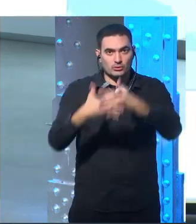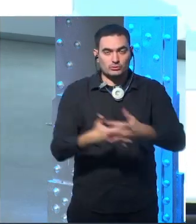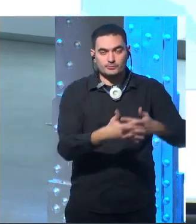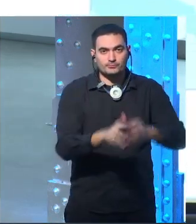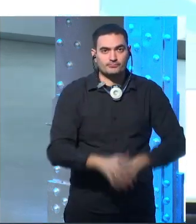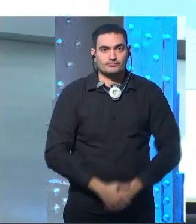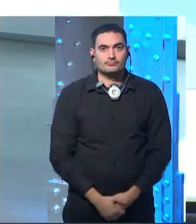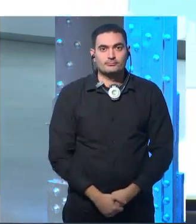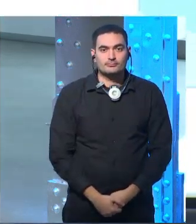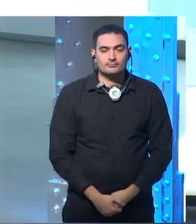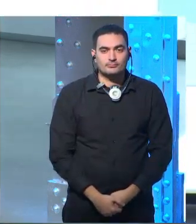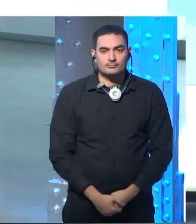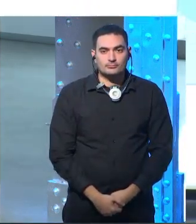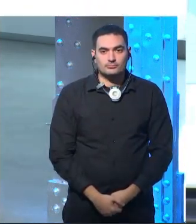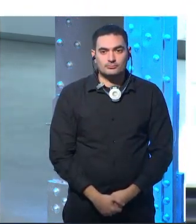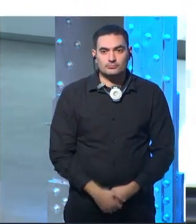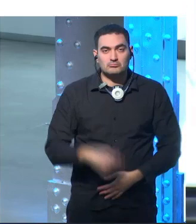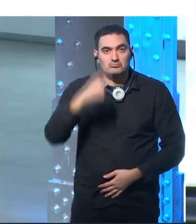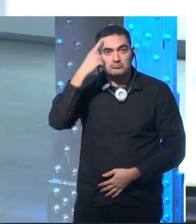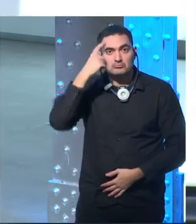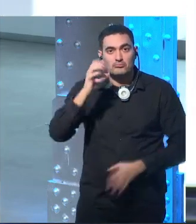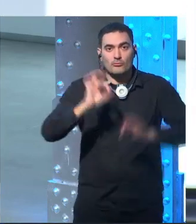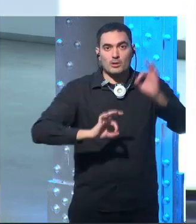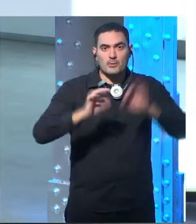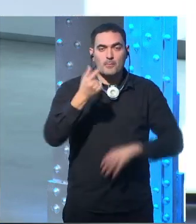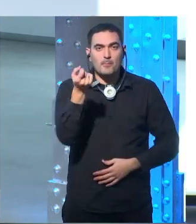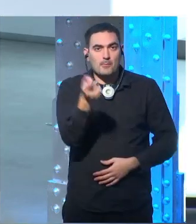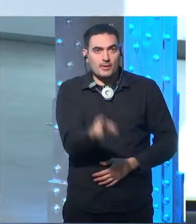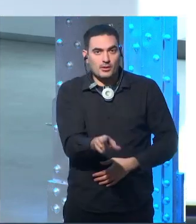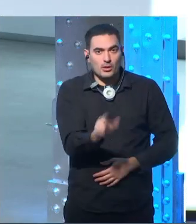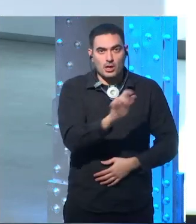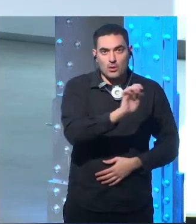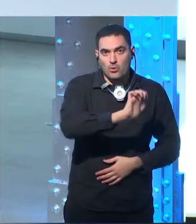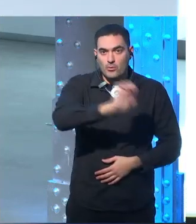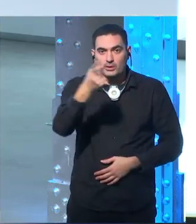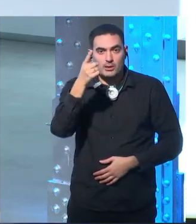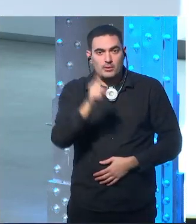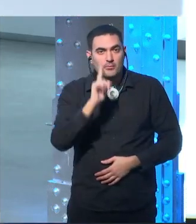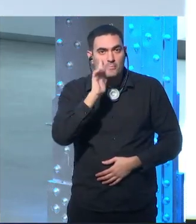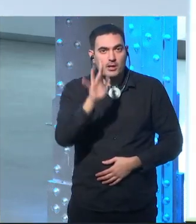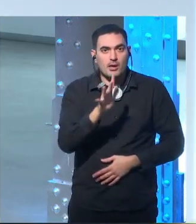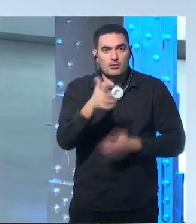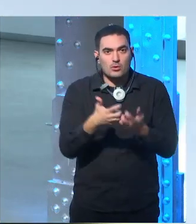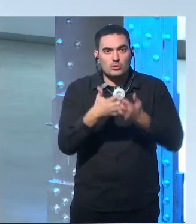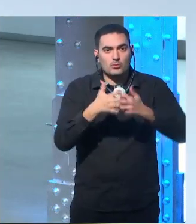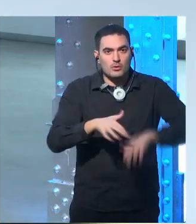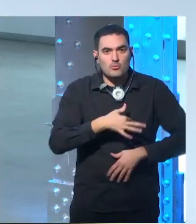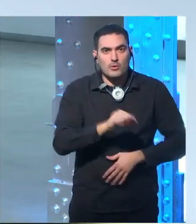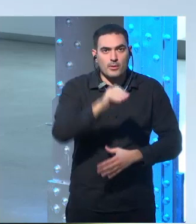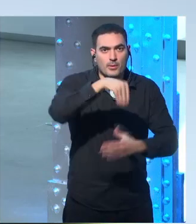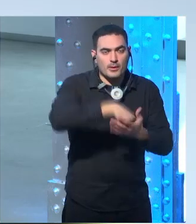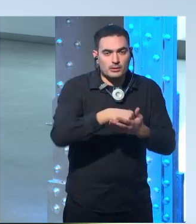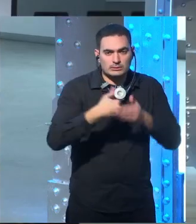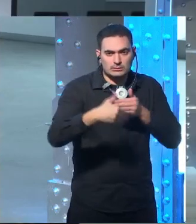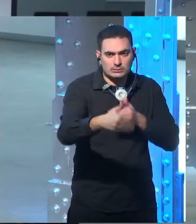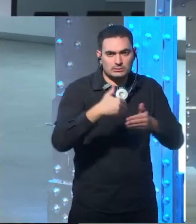Europe are susceptible to automation over the forthcoming decades. And the jobs